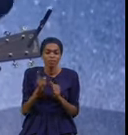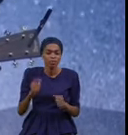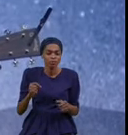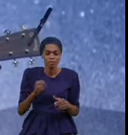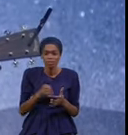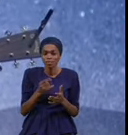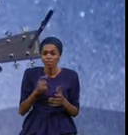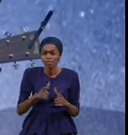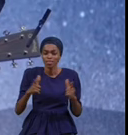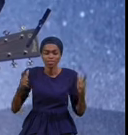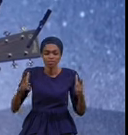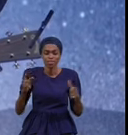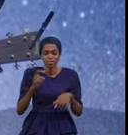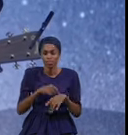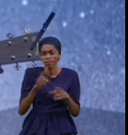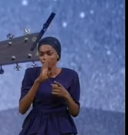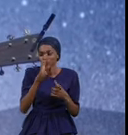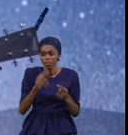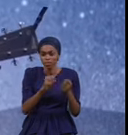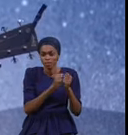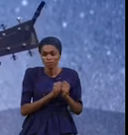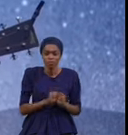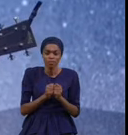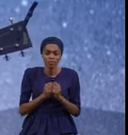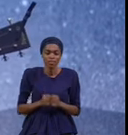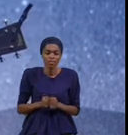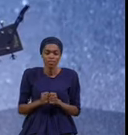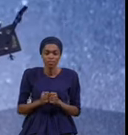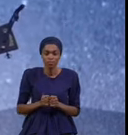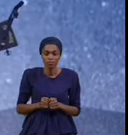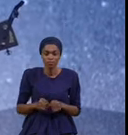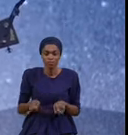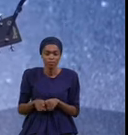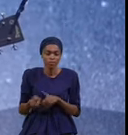you to stand and let's ready our hearts for worship.